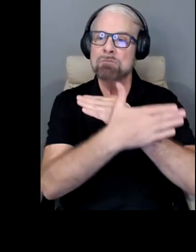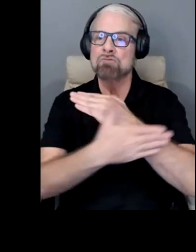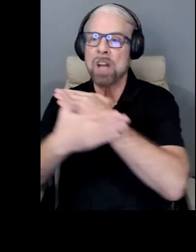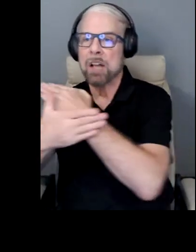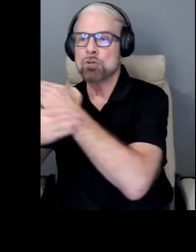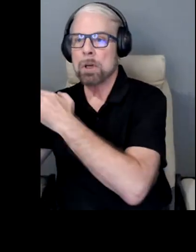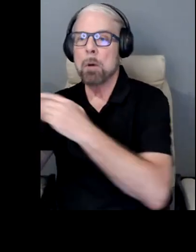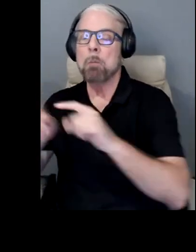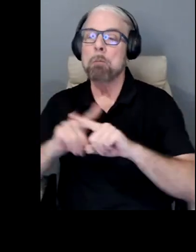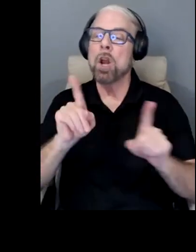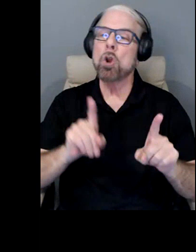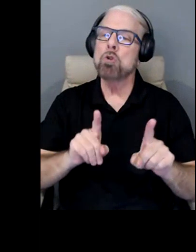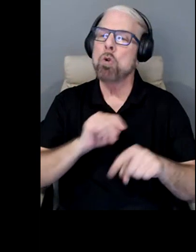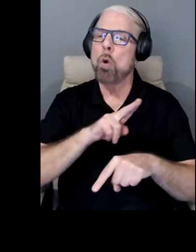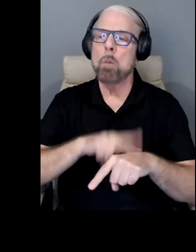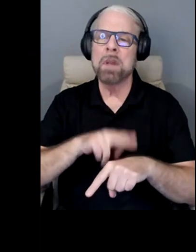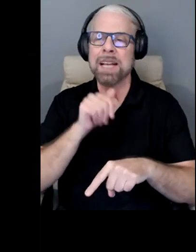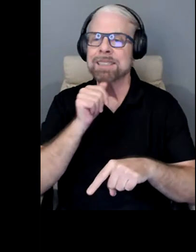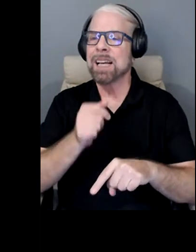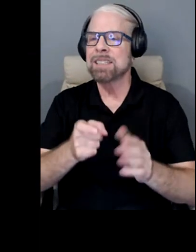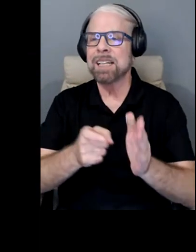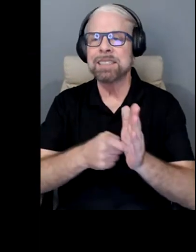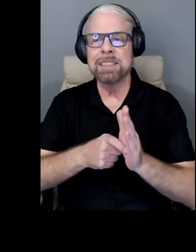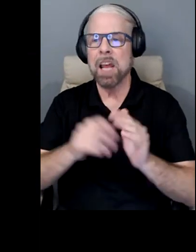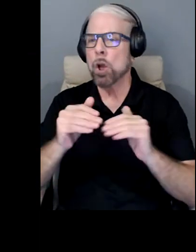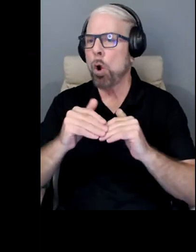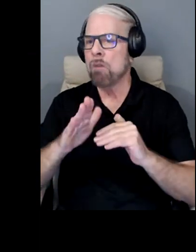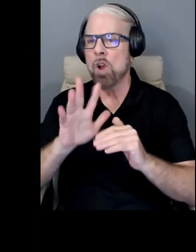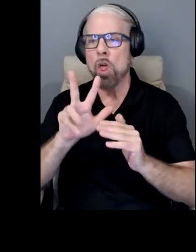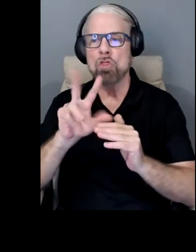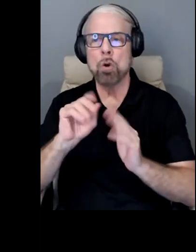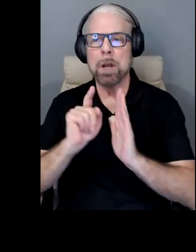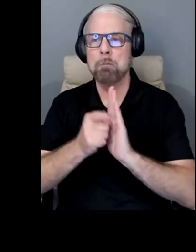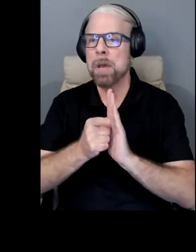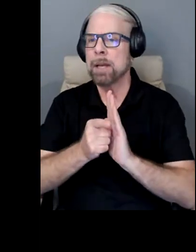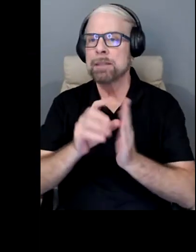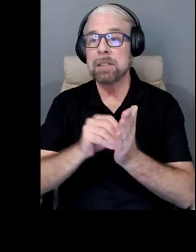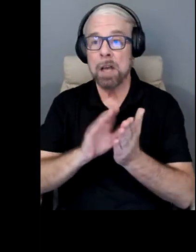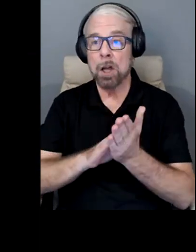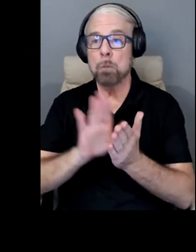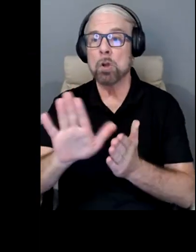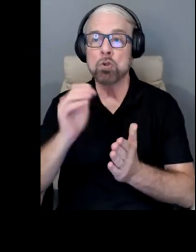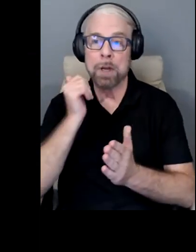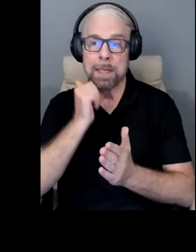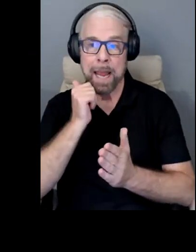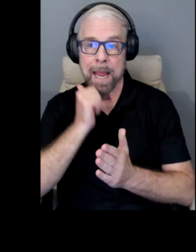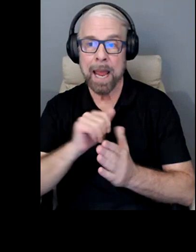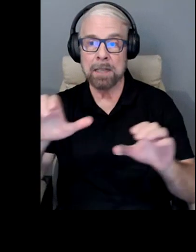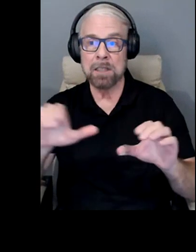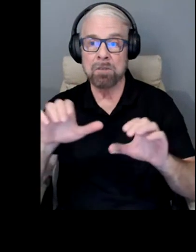it typically doesn't take more than 30 minutes to document a day's activities.